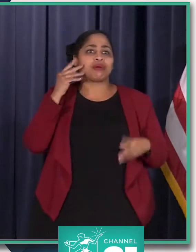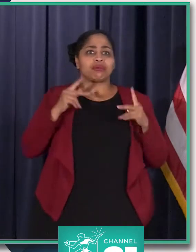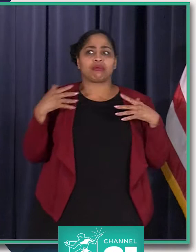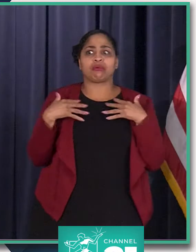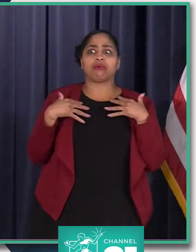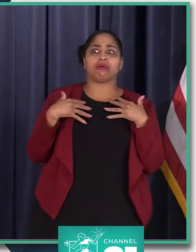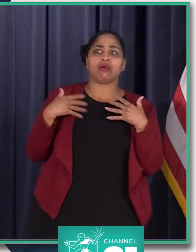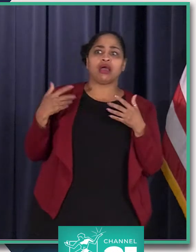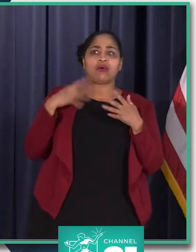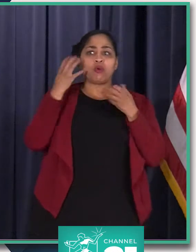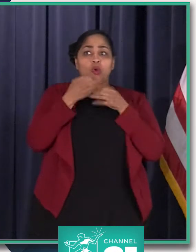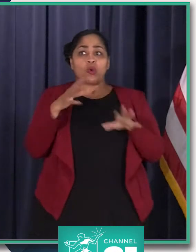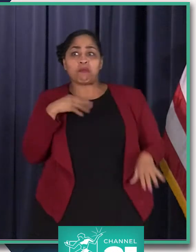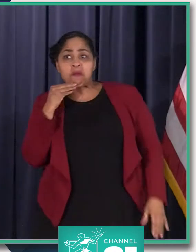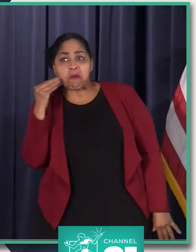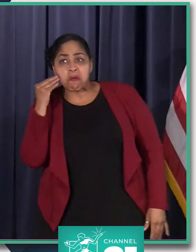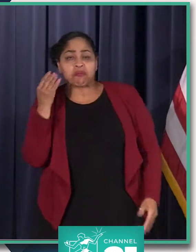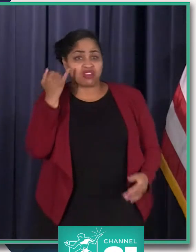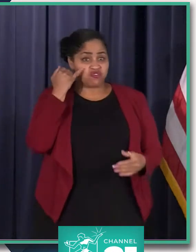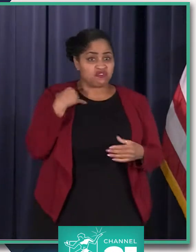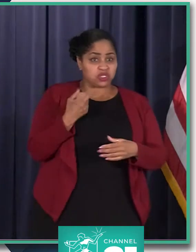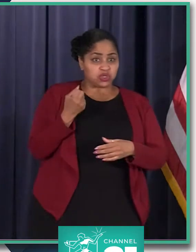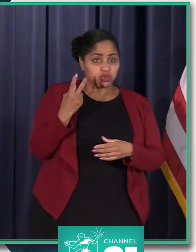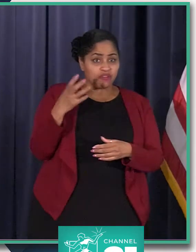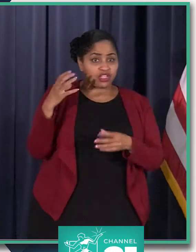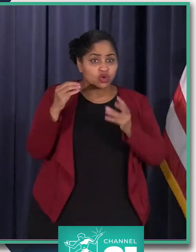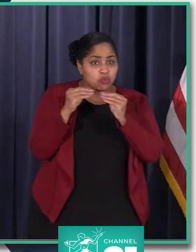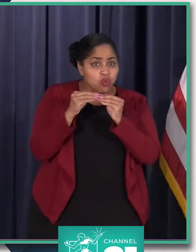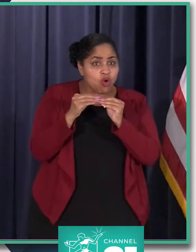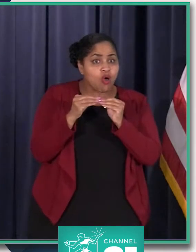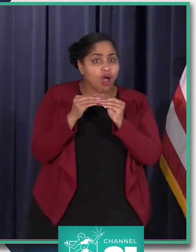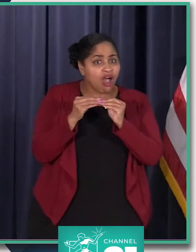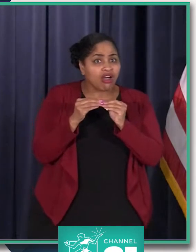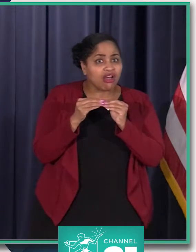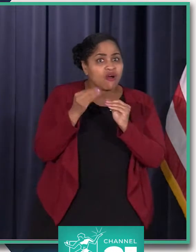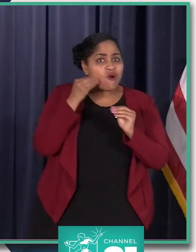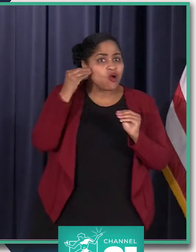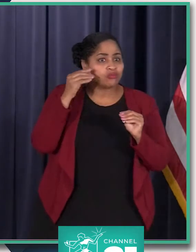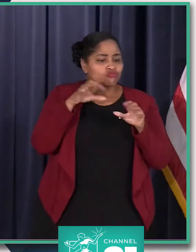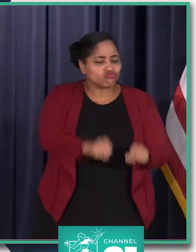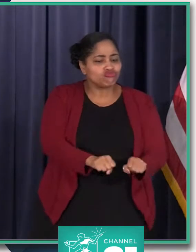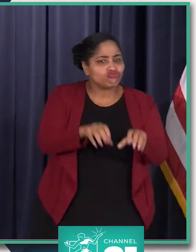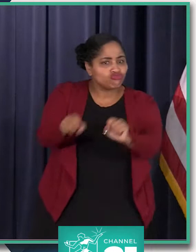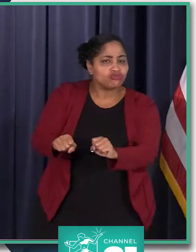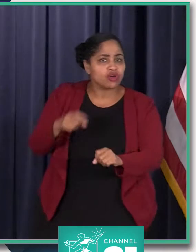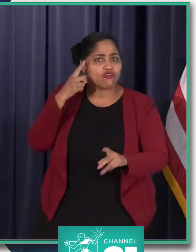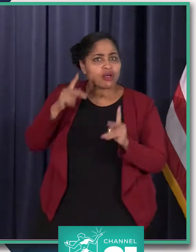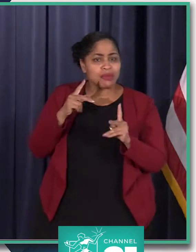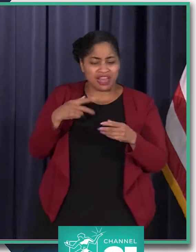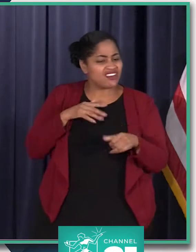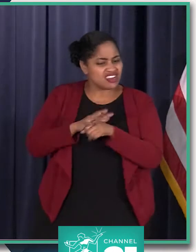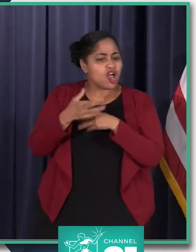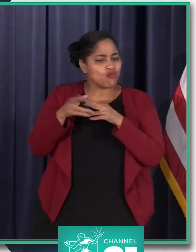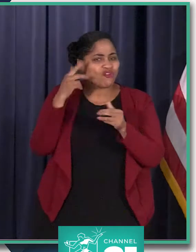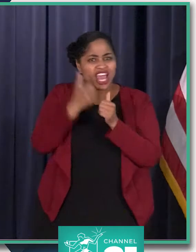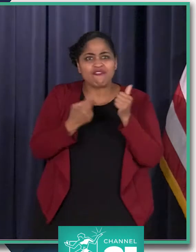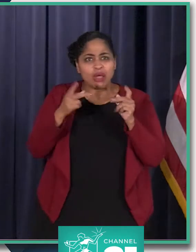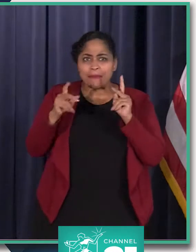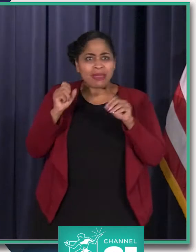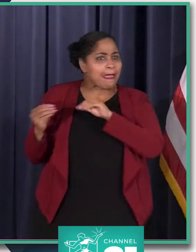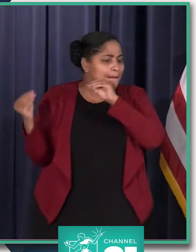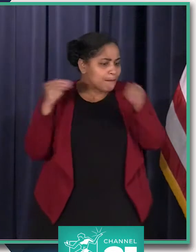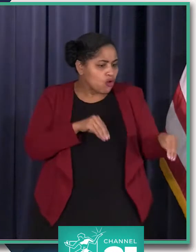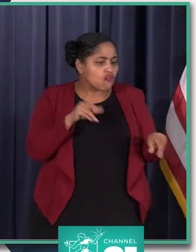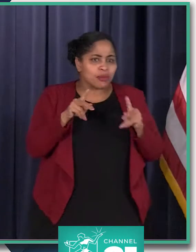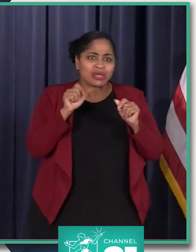I'm going to be pushed out of my house. If you have 1,200 more houses that are being occupied, there's room for everybody. Folks can move in and